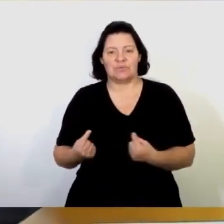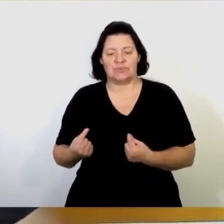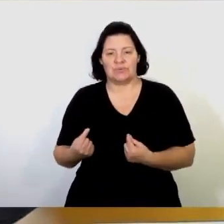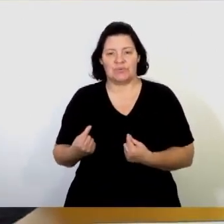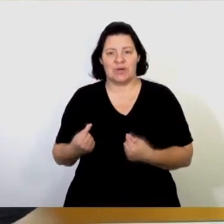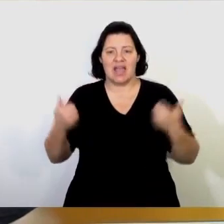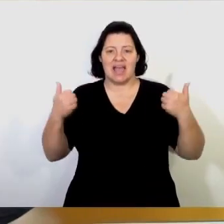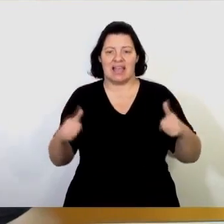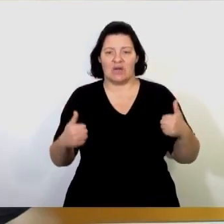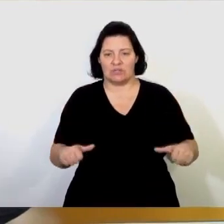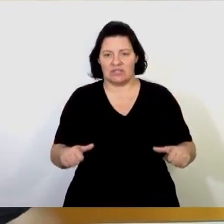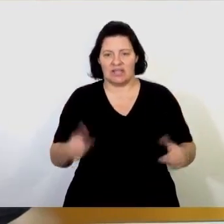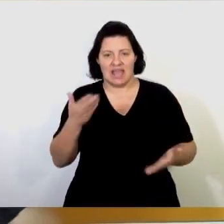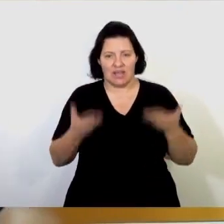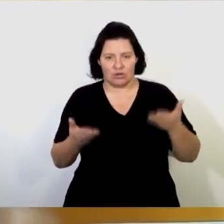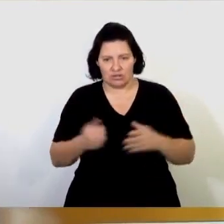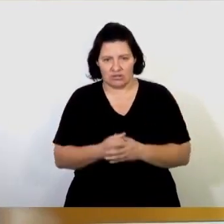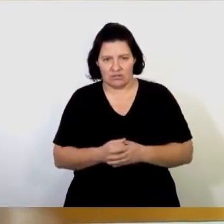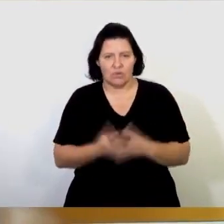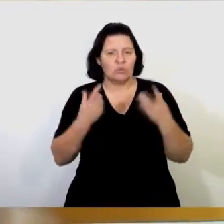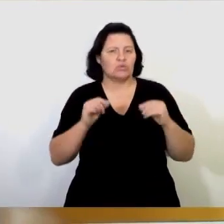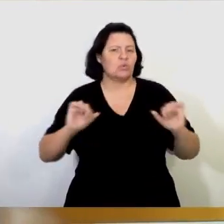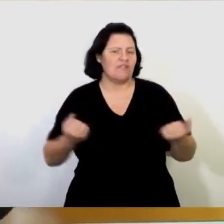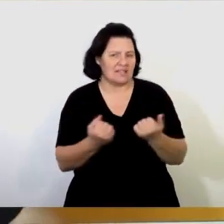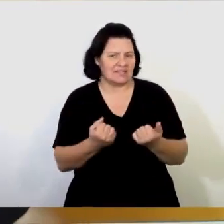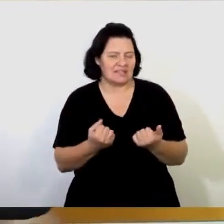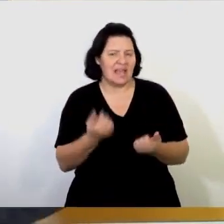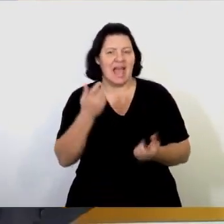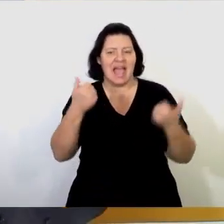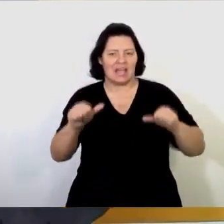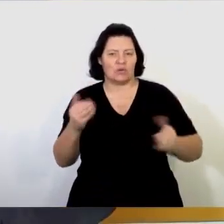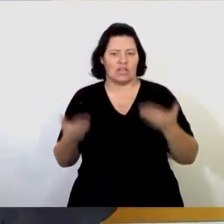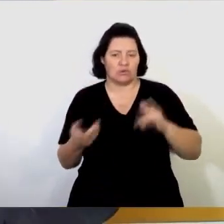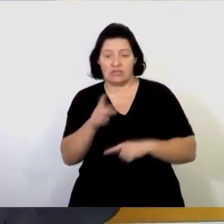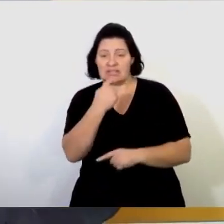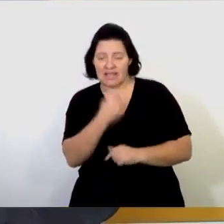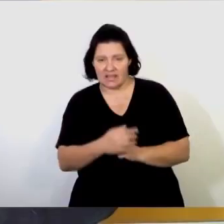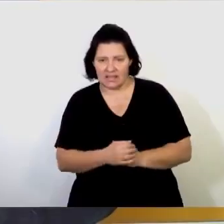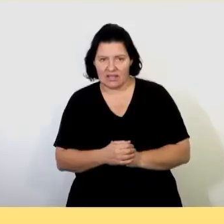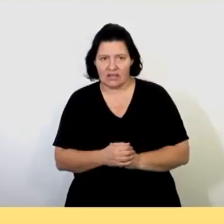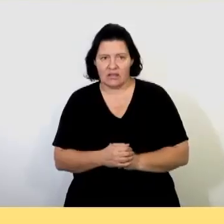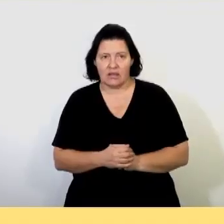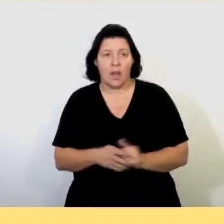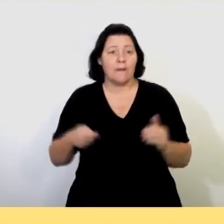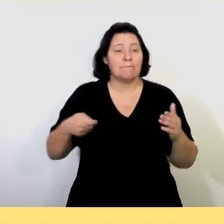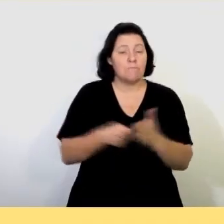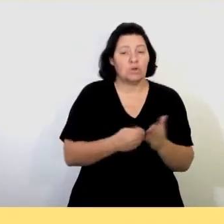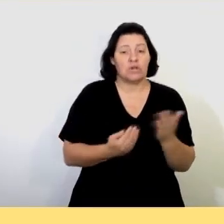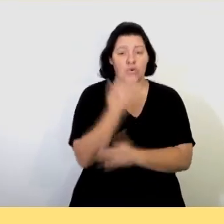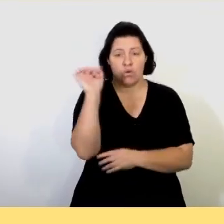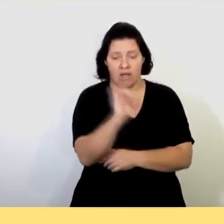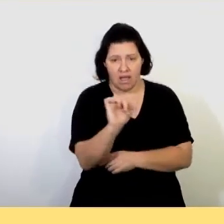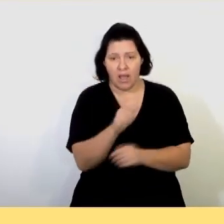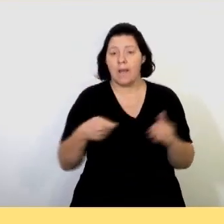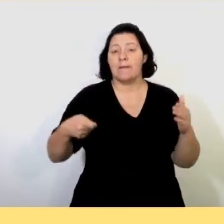do an accounting equation. Let's quickly do this, the accounting equation. It says, bought a new